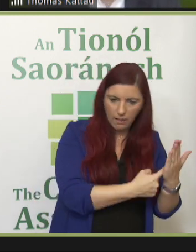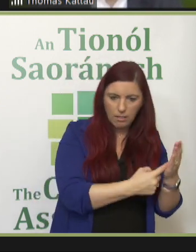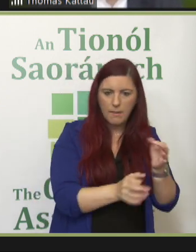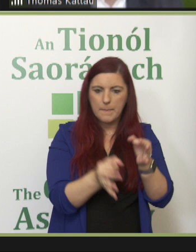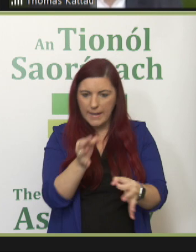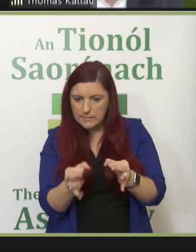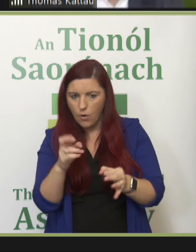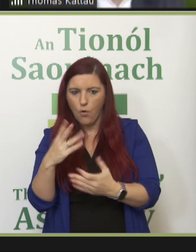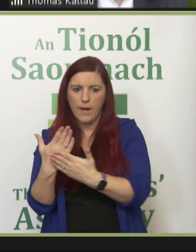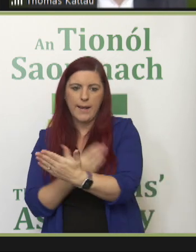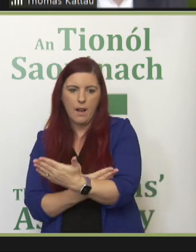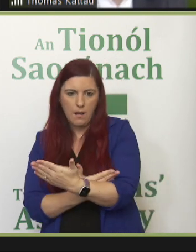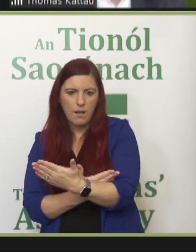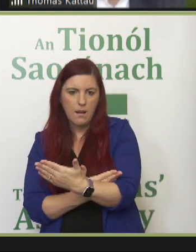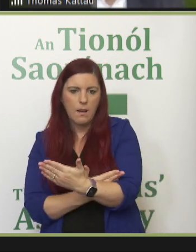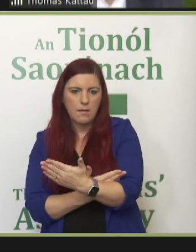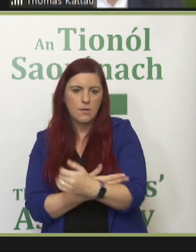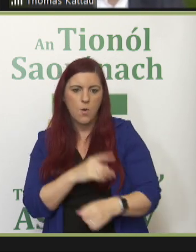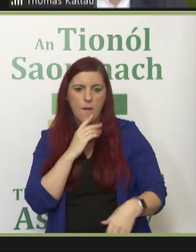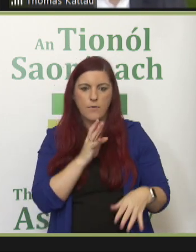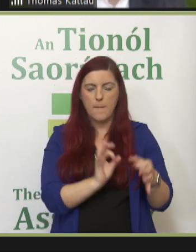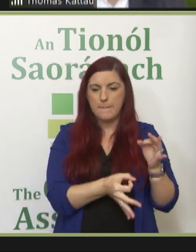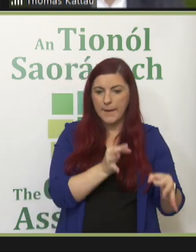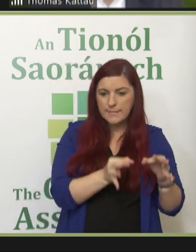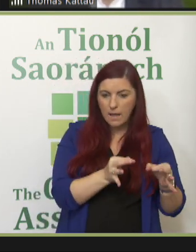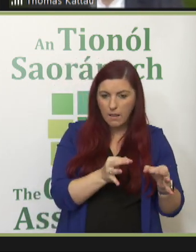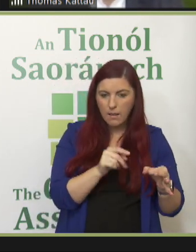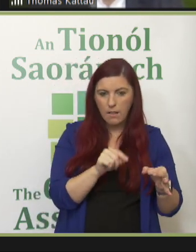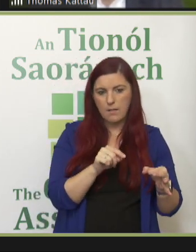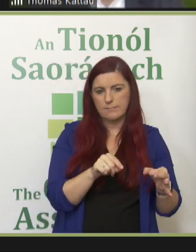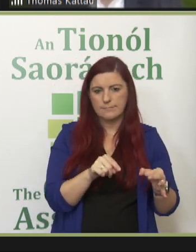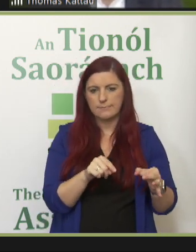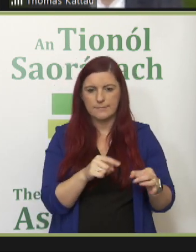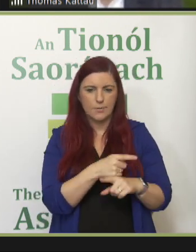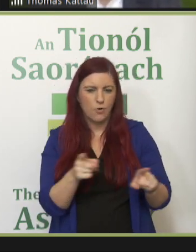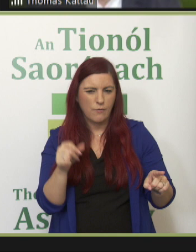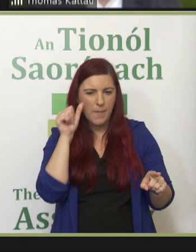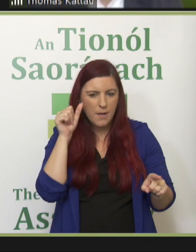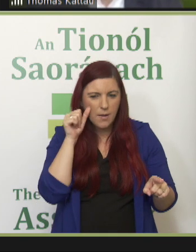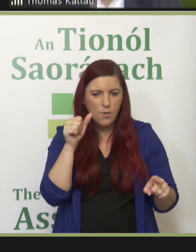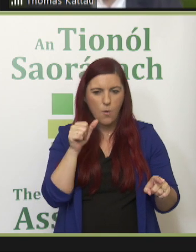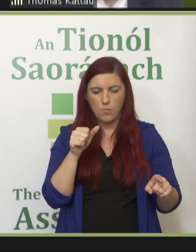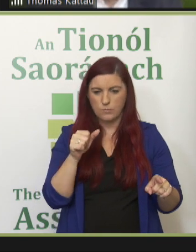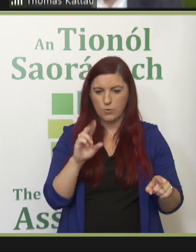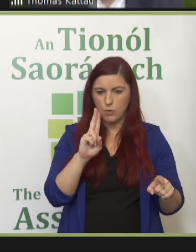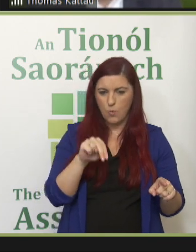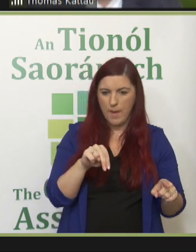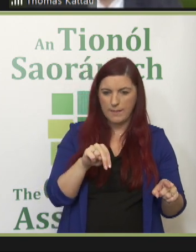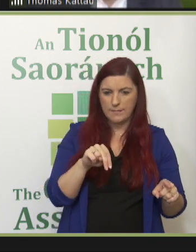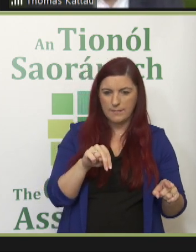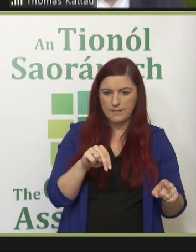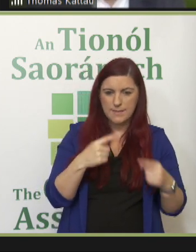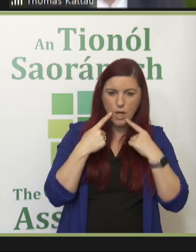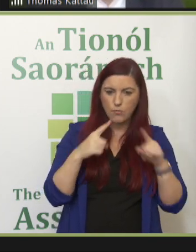they stem from political declarations. You're all probably familiar with the Universal Declaration of Human Rights by the United Nations, which